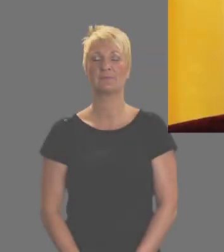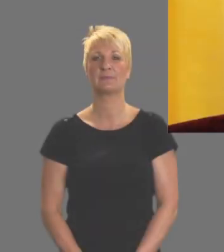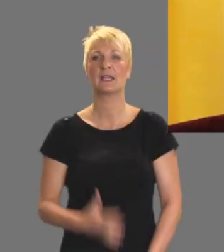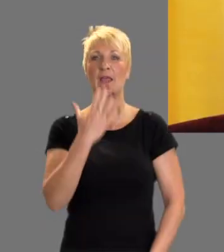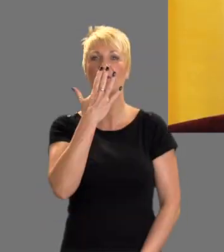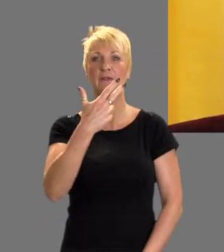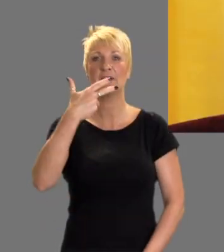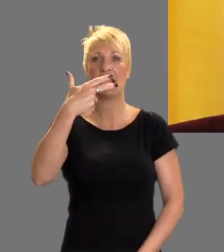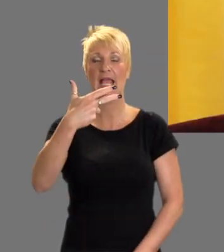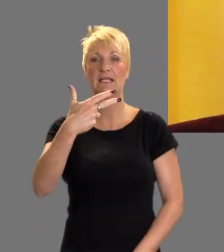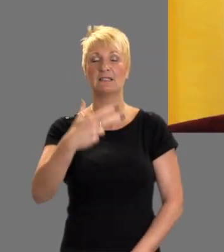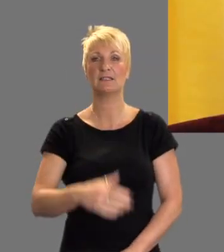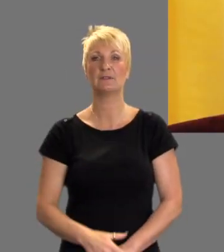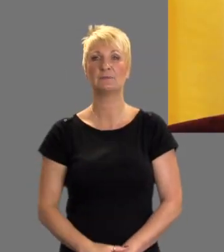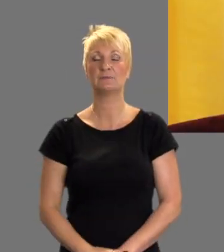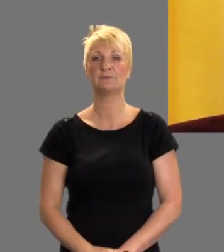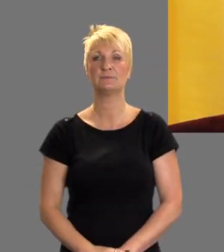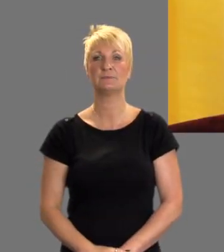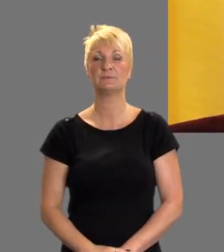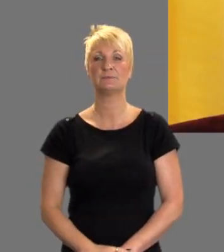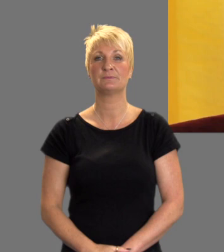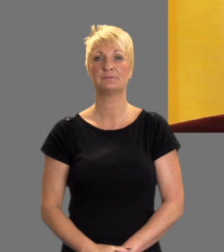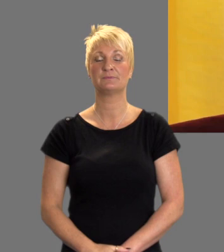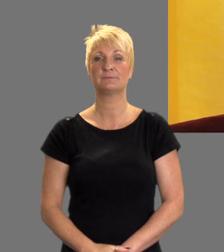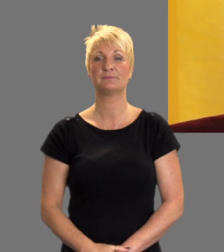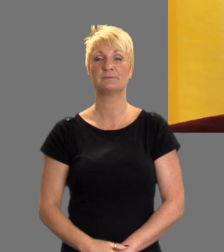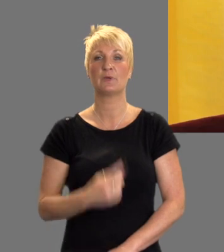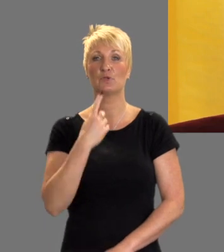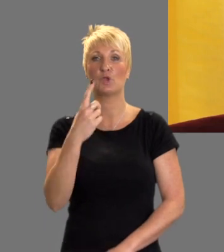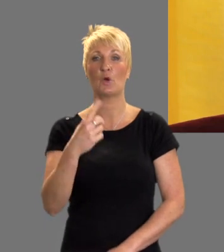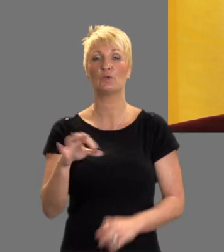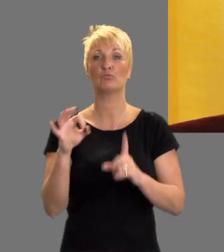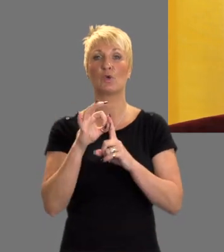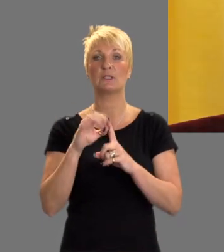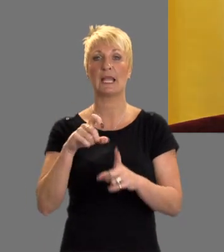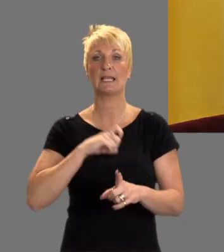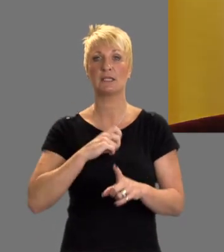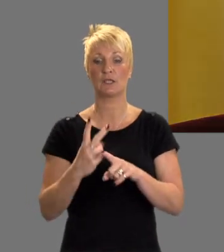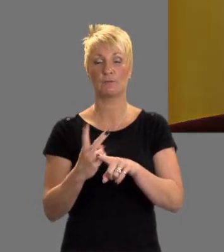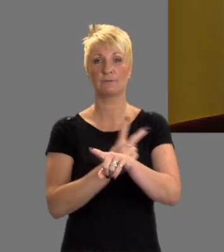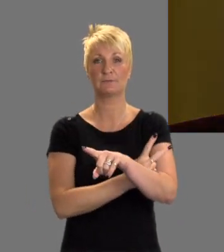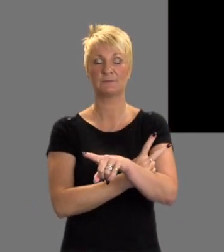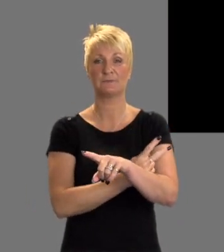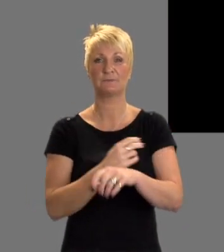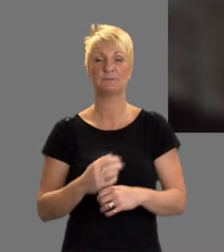I'm 58 years of age and I was diagnosed with prostate cancer 2 weeks ago.